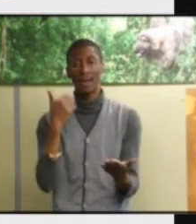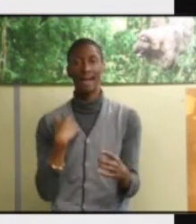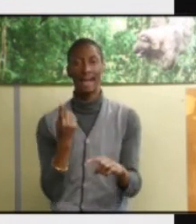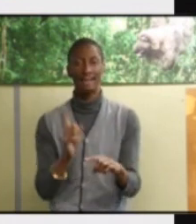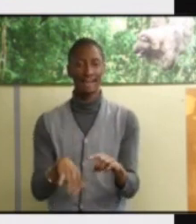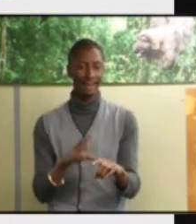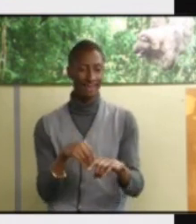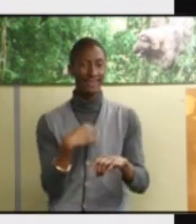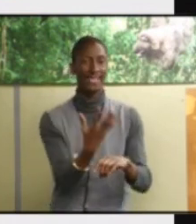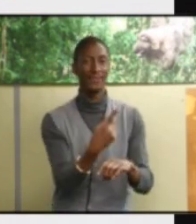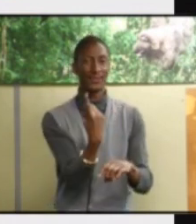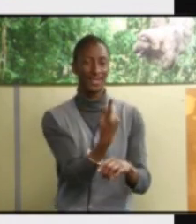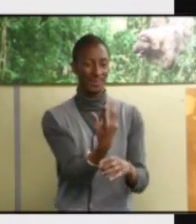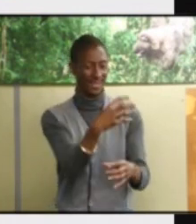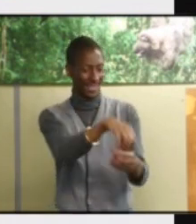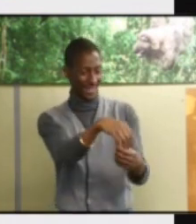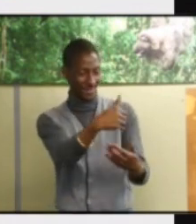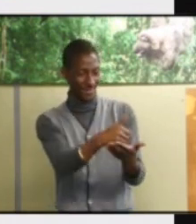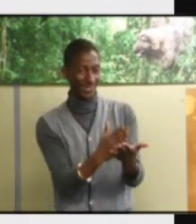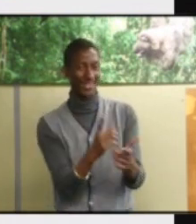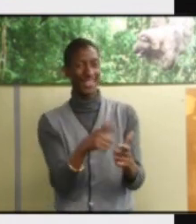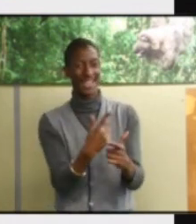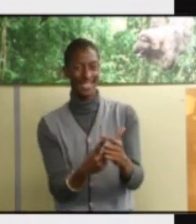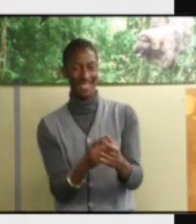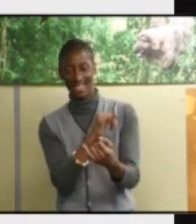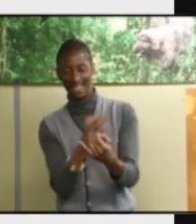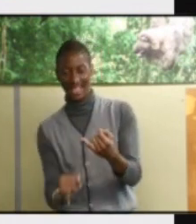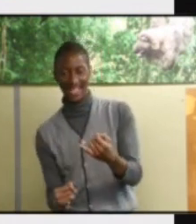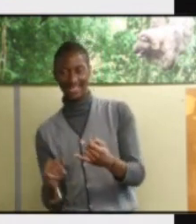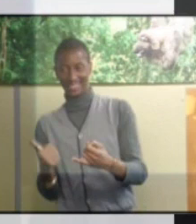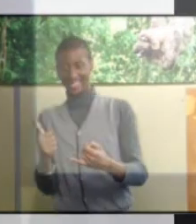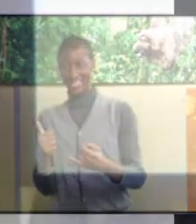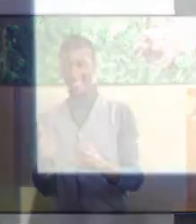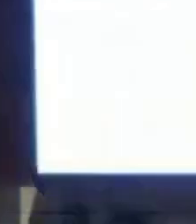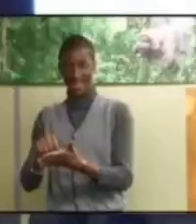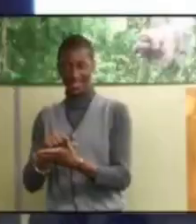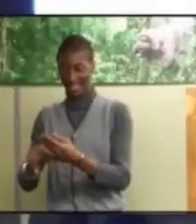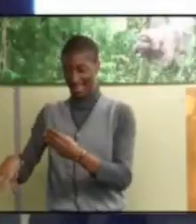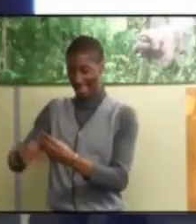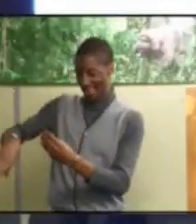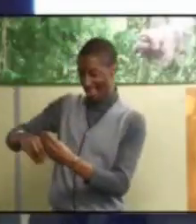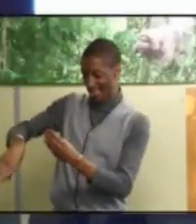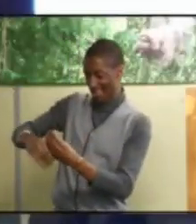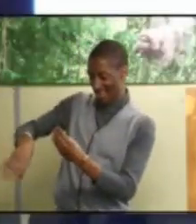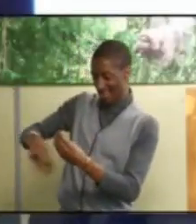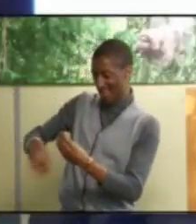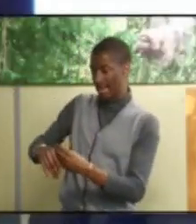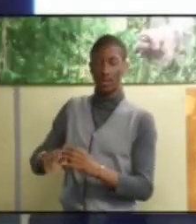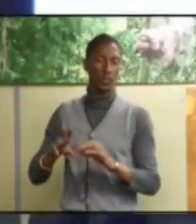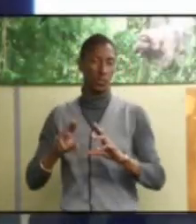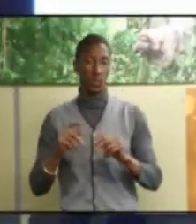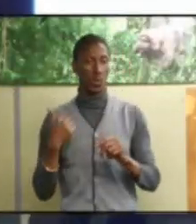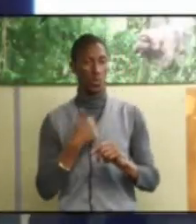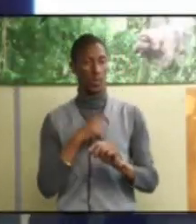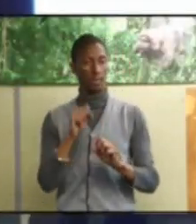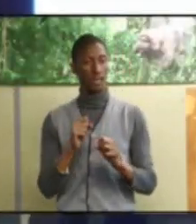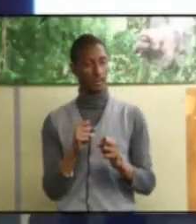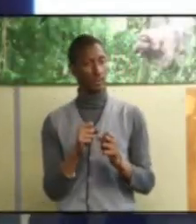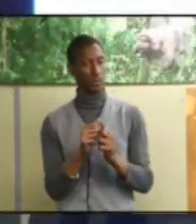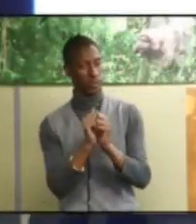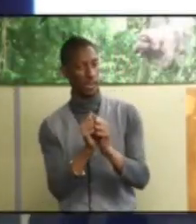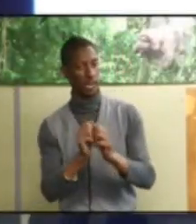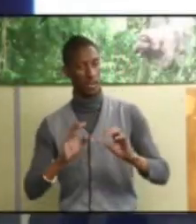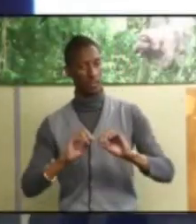then a bunch of ads, and then, but the last 10 pages are all ads. We need to be transparent with each other.